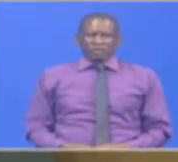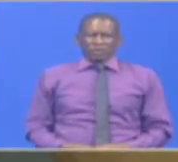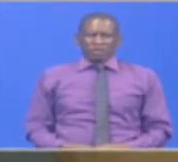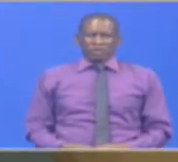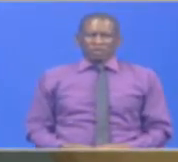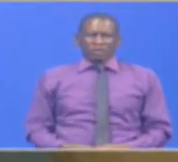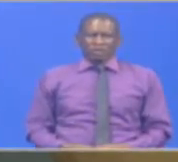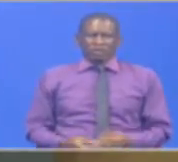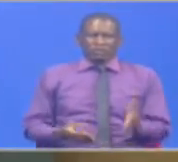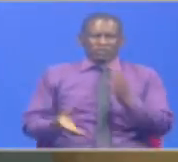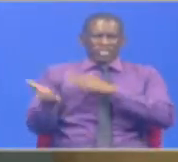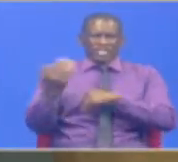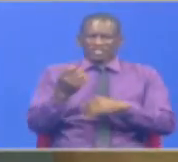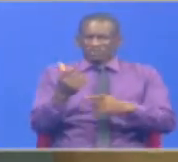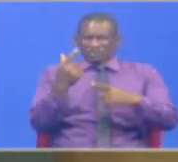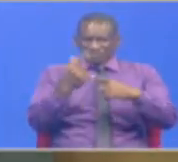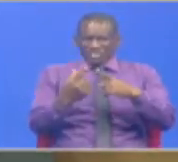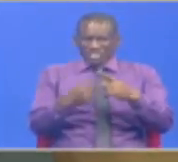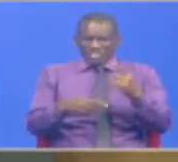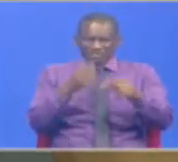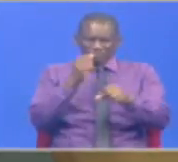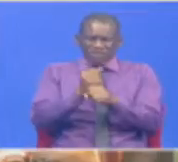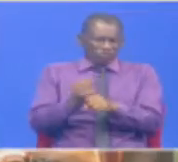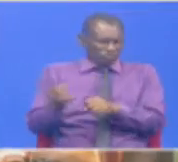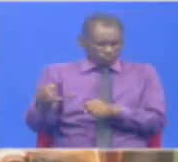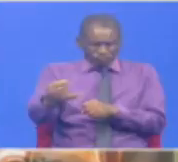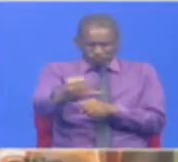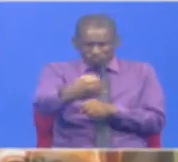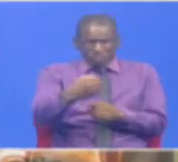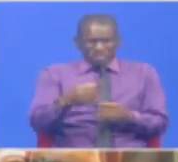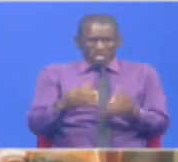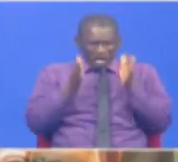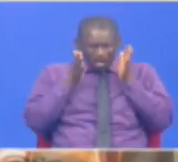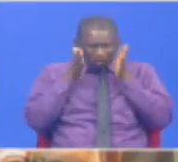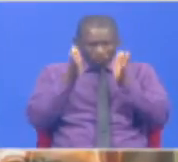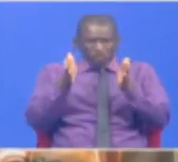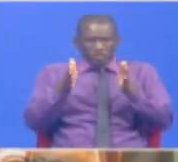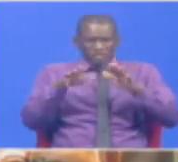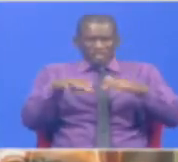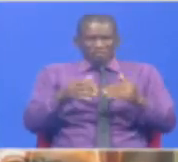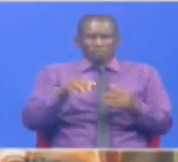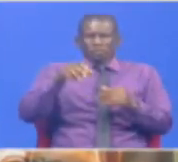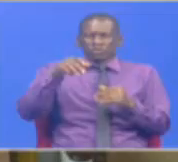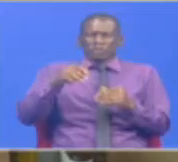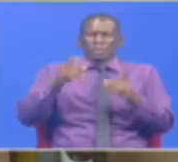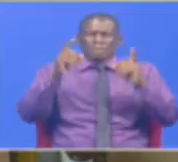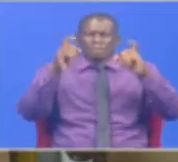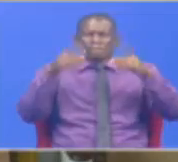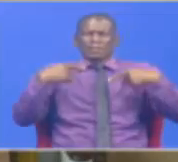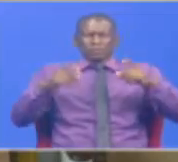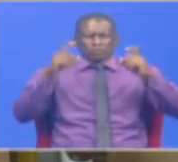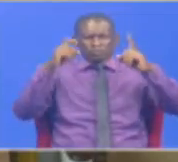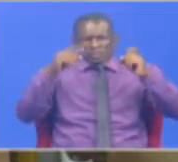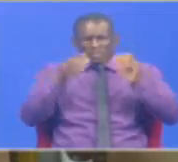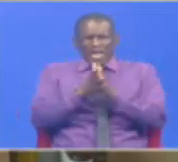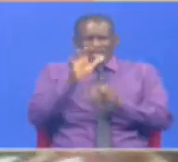For the last few years I've been doing art, I've focused on portraits, people portraits and animals.